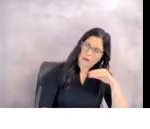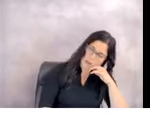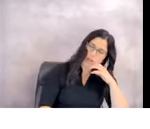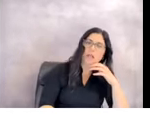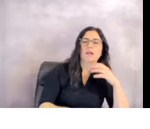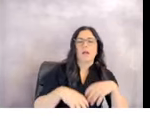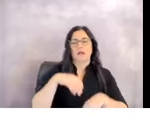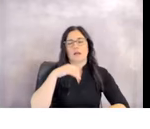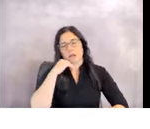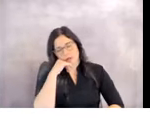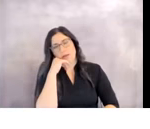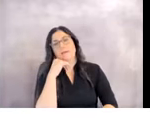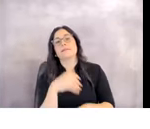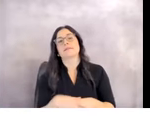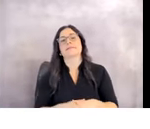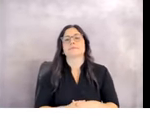falling asleep.